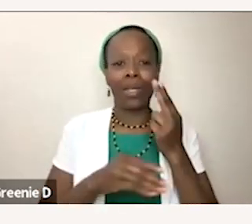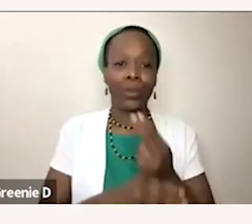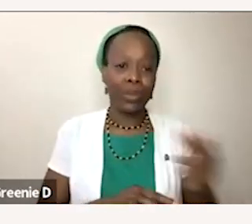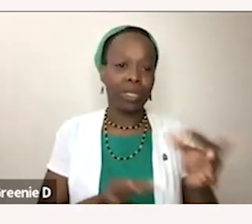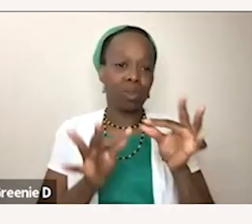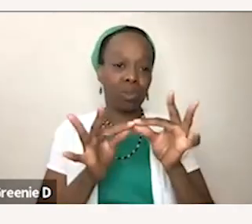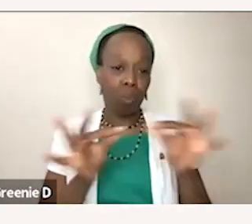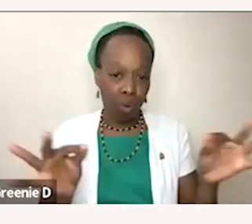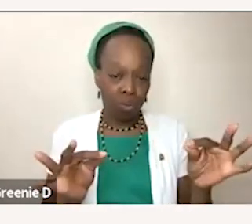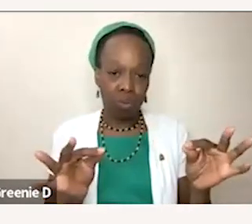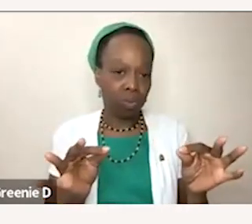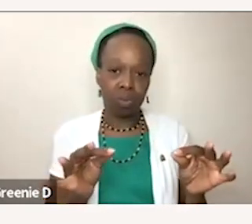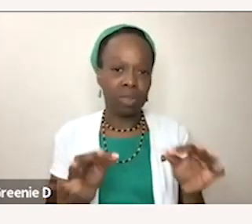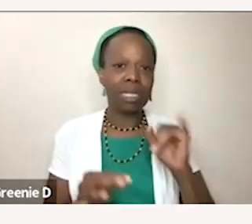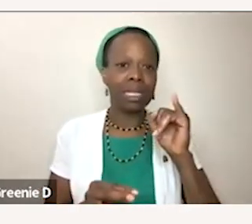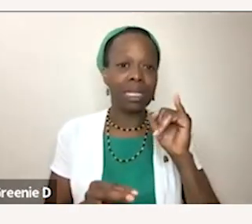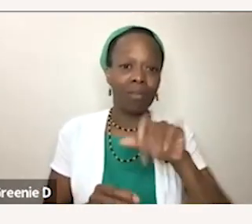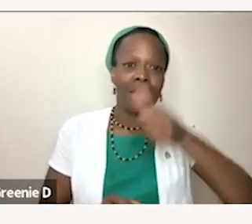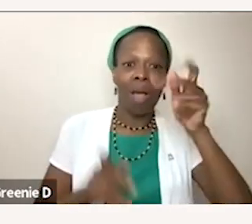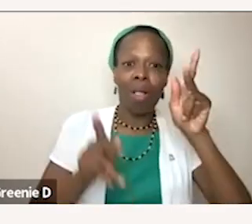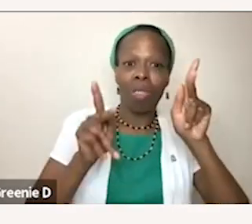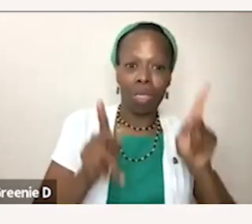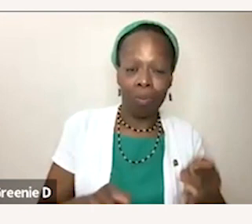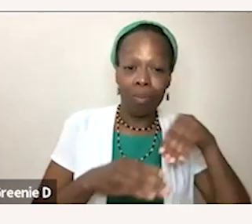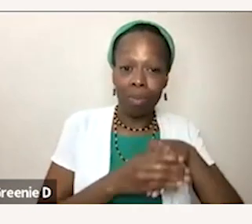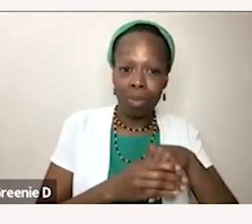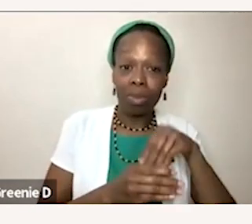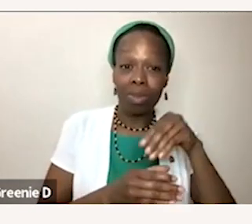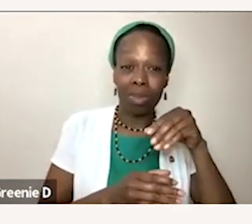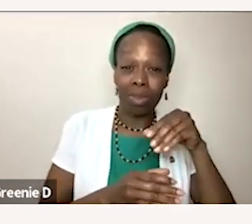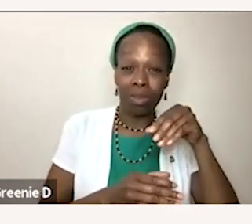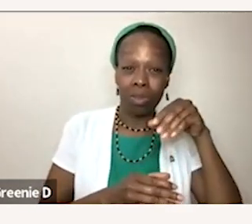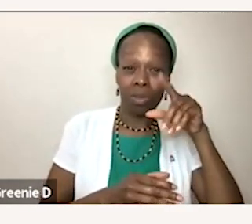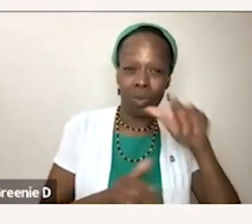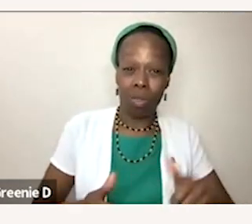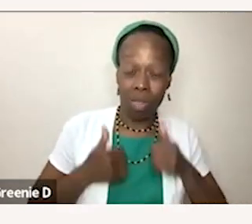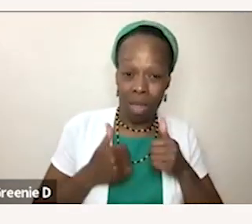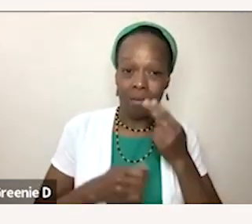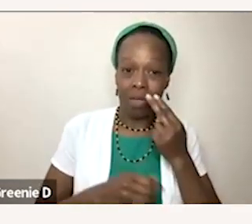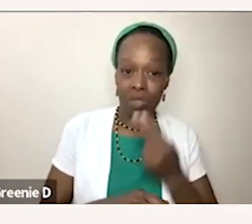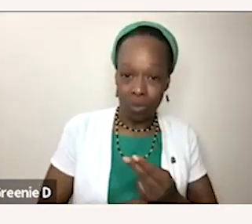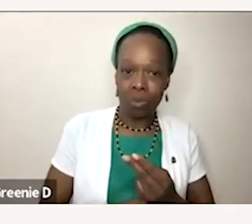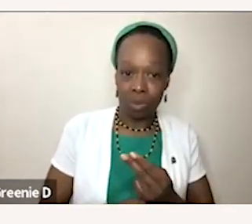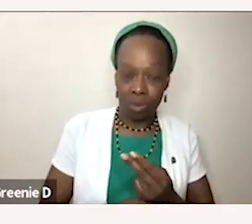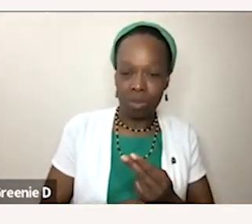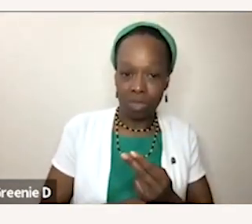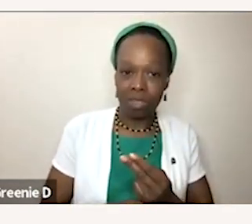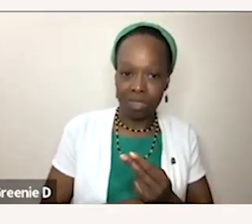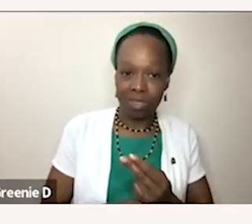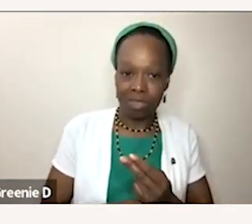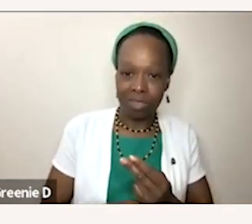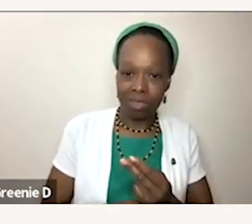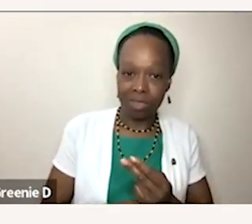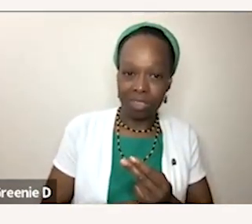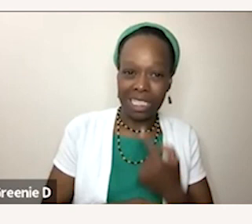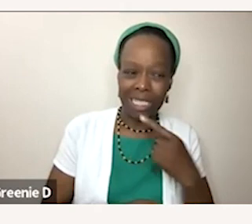or indirectly, is telling you that what you're saying is hurtful, then like your only job in that situation is to